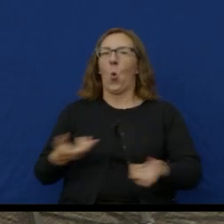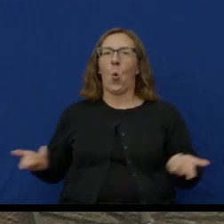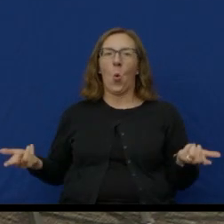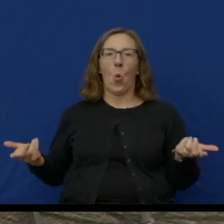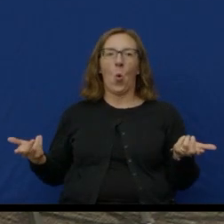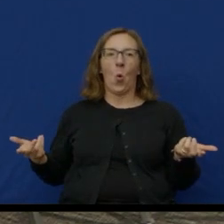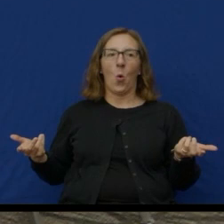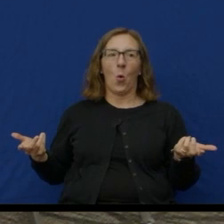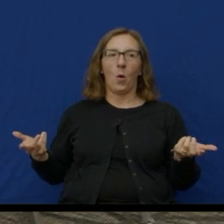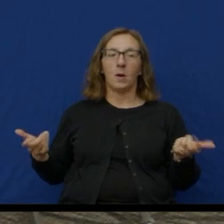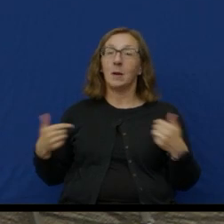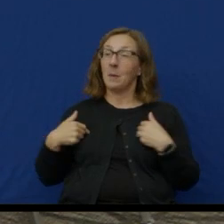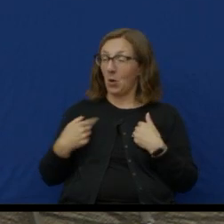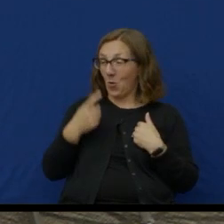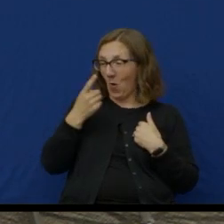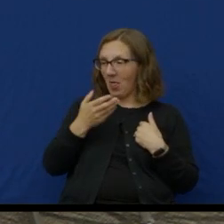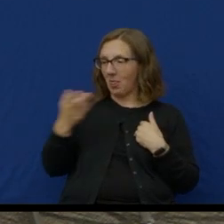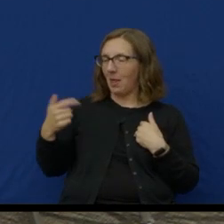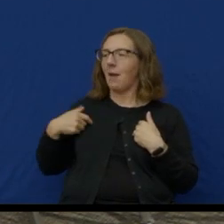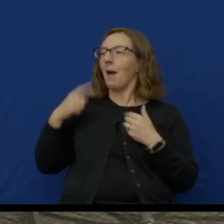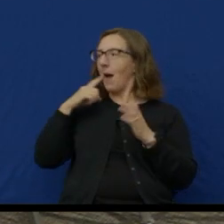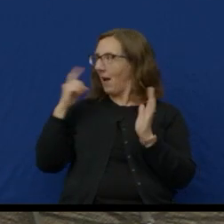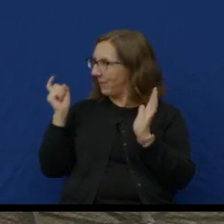the one that always gives me the most